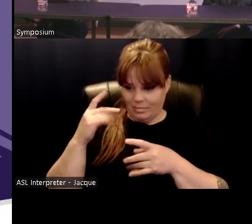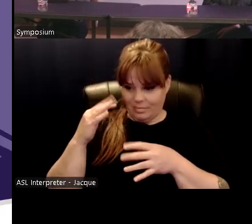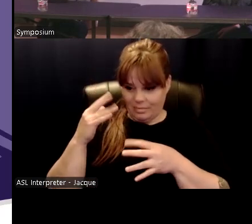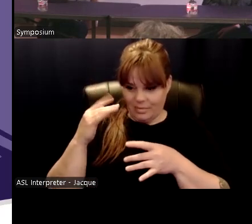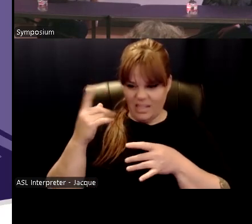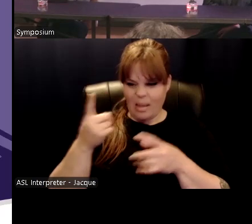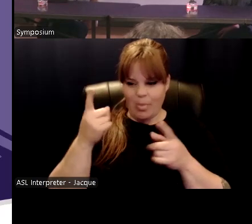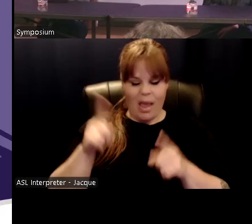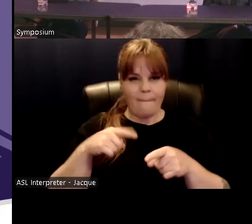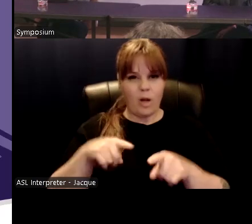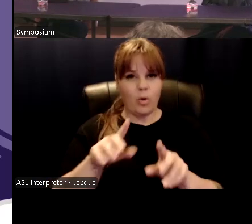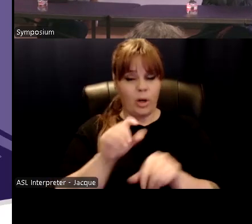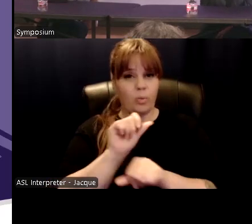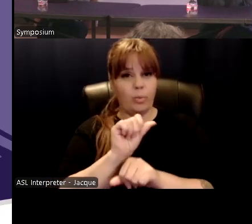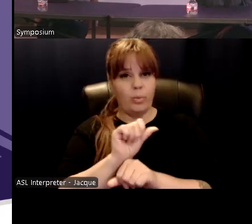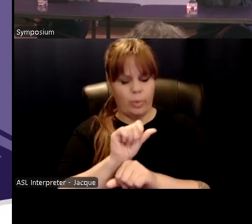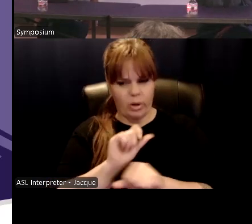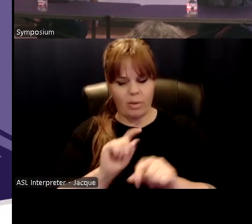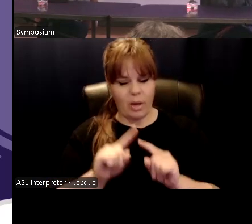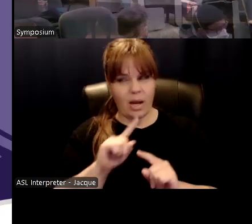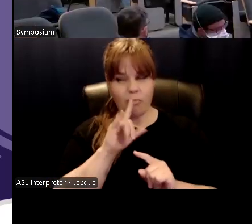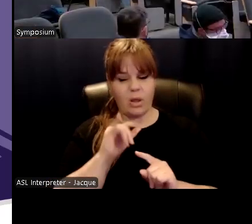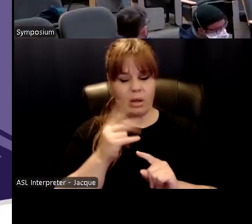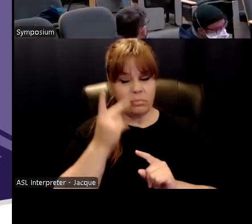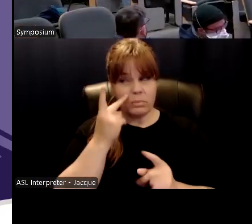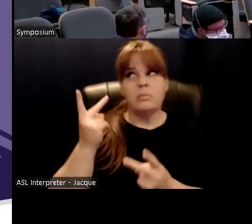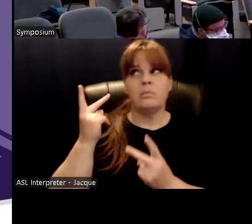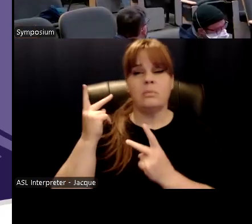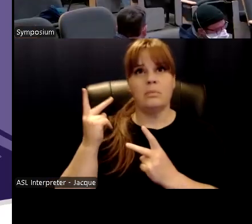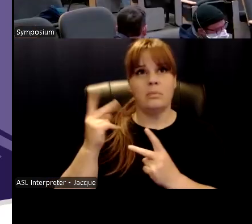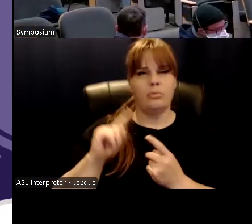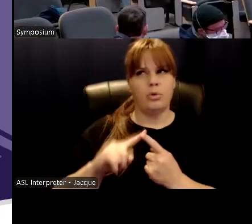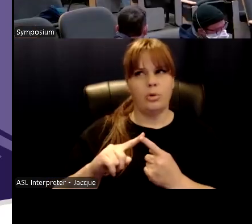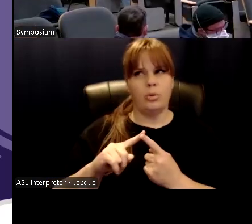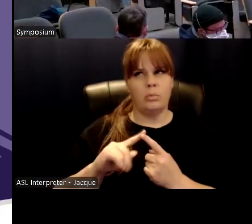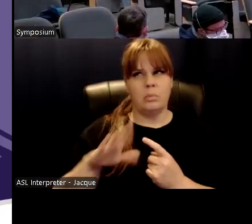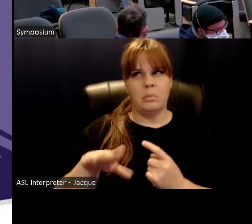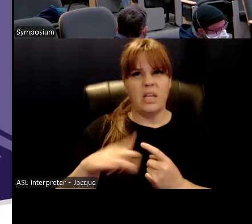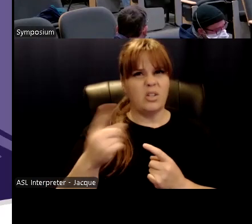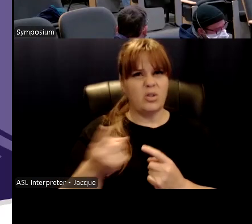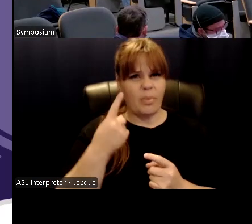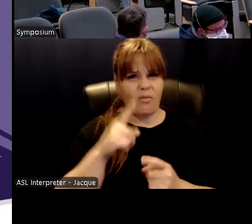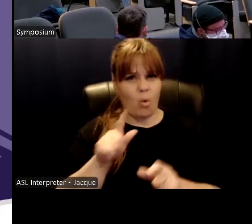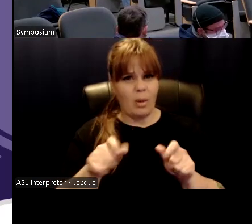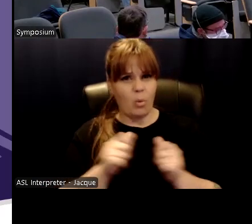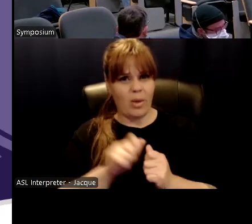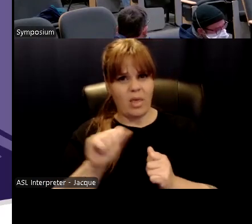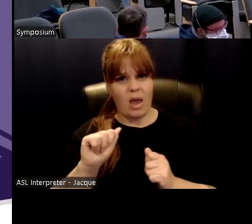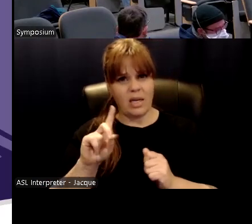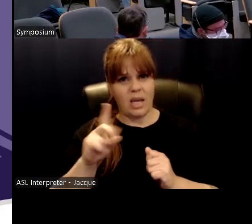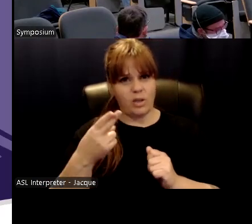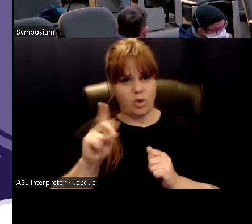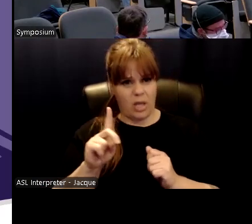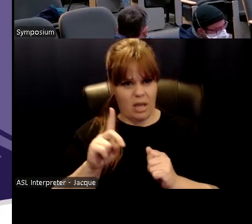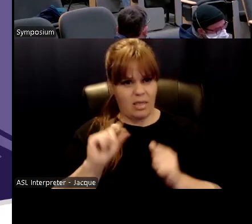happened at work. But it really took me back to, is there anything for people with ADHD that can help them